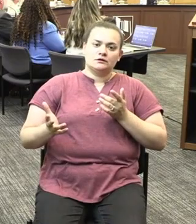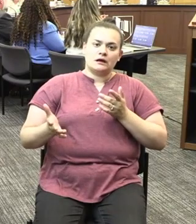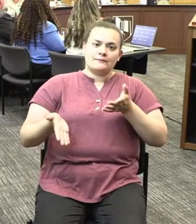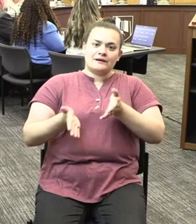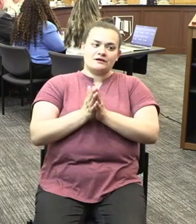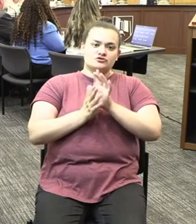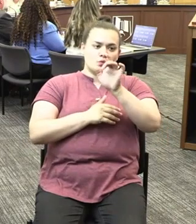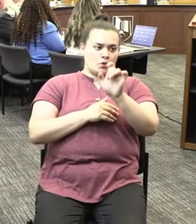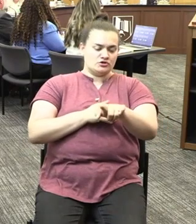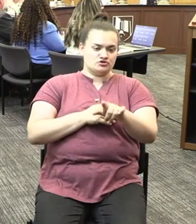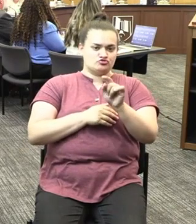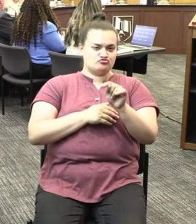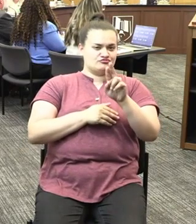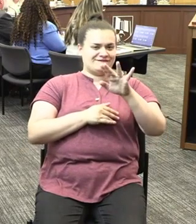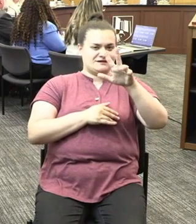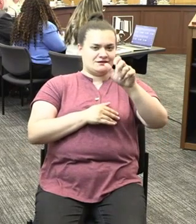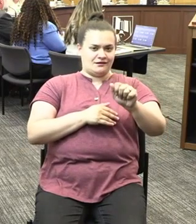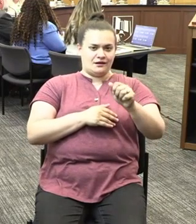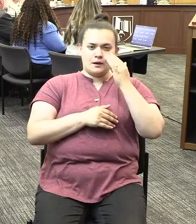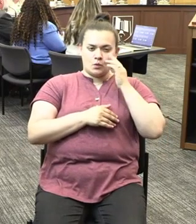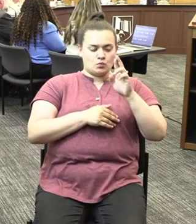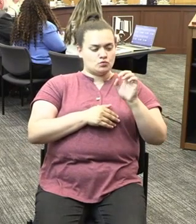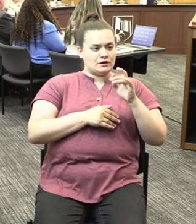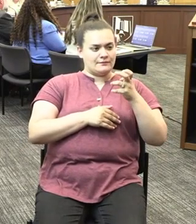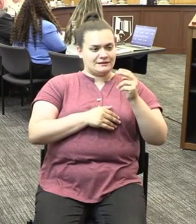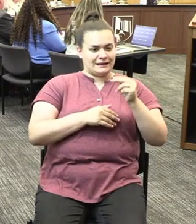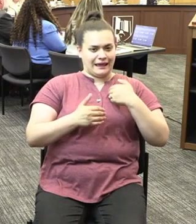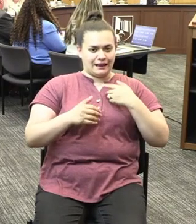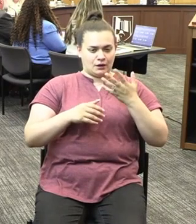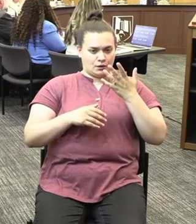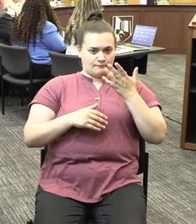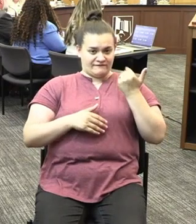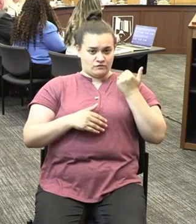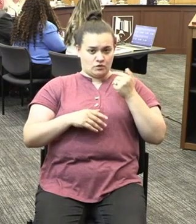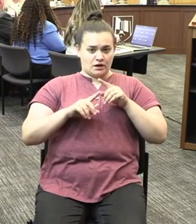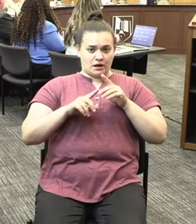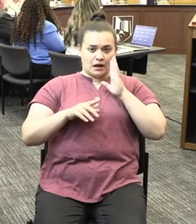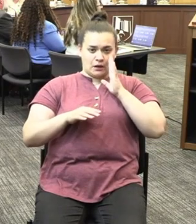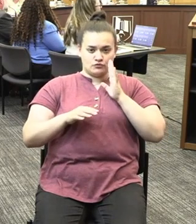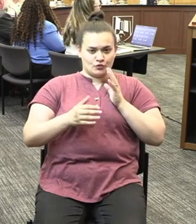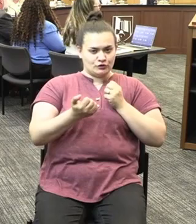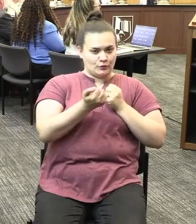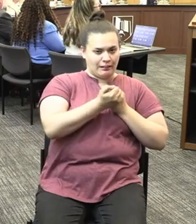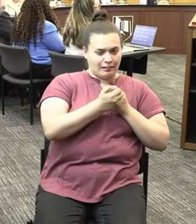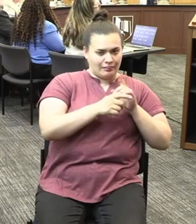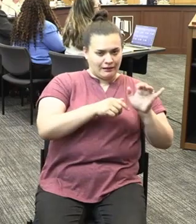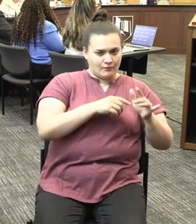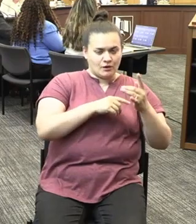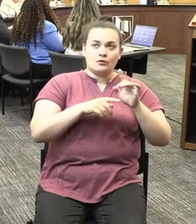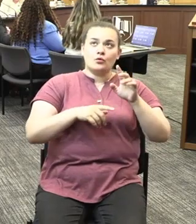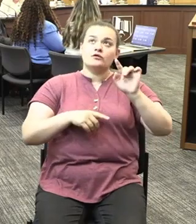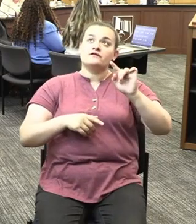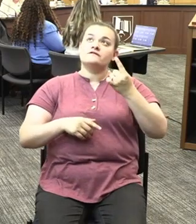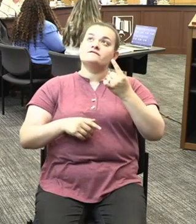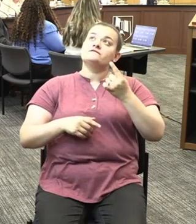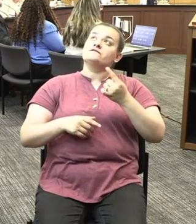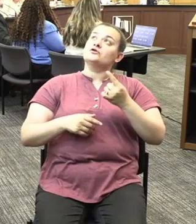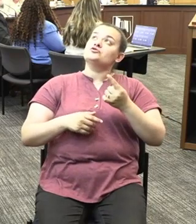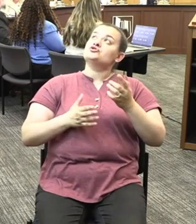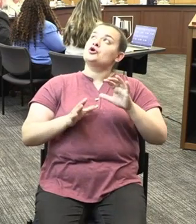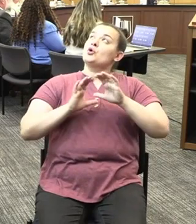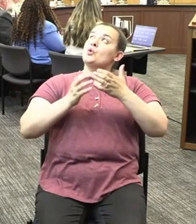question. I know Robin had trivia question earlier and I was going to play on to her question, but What was the first course offering